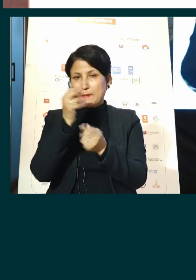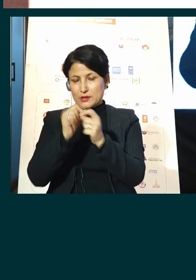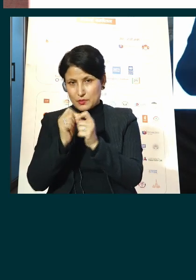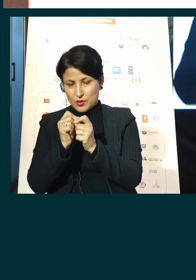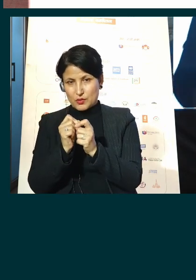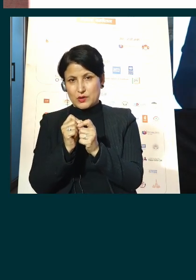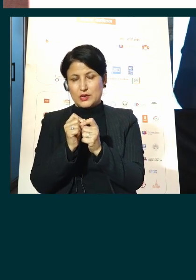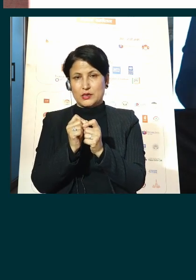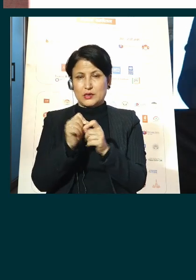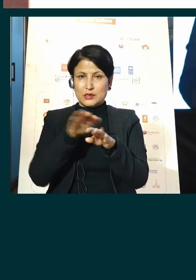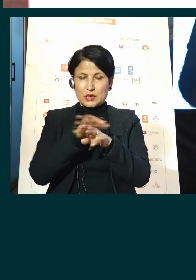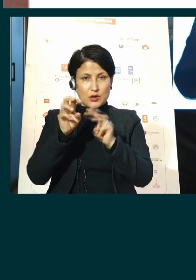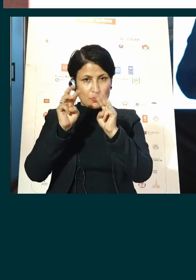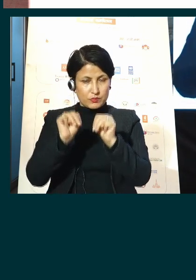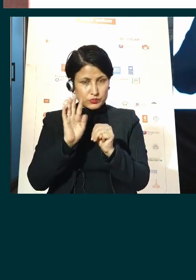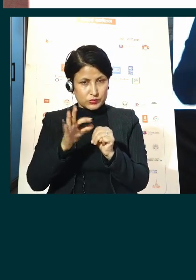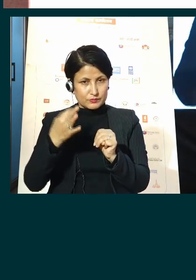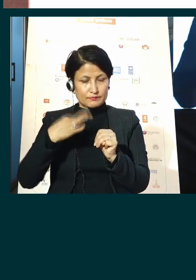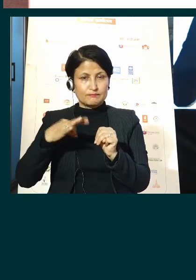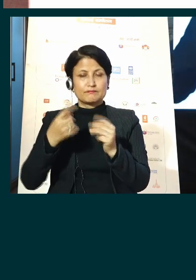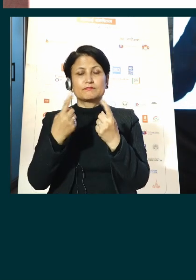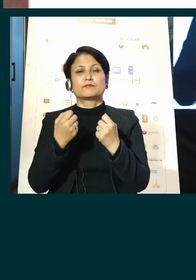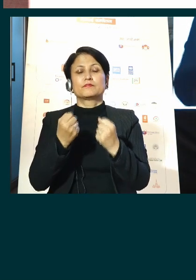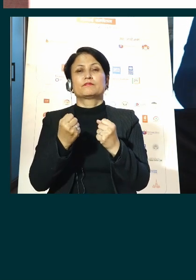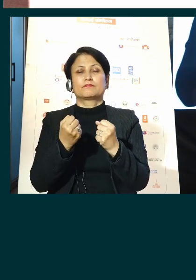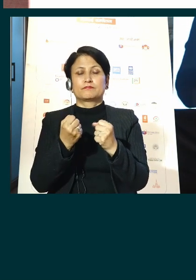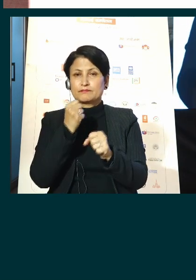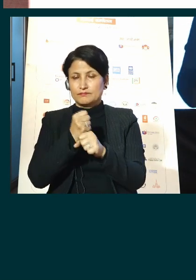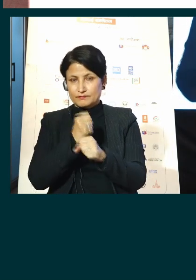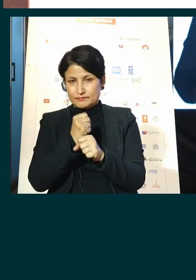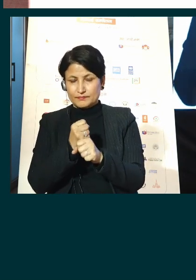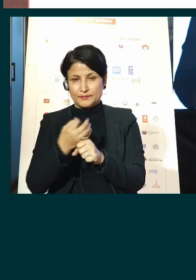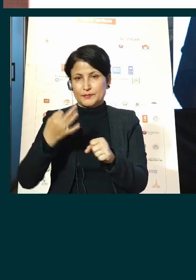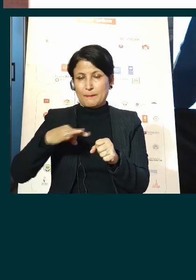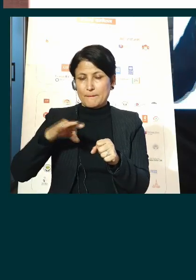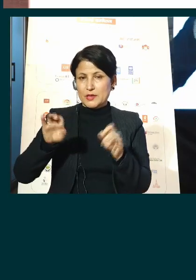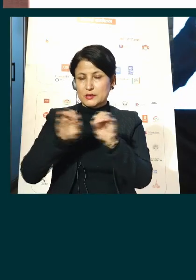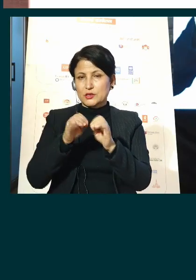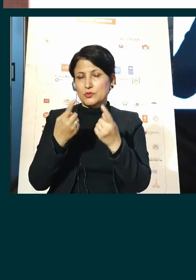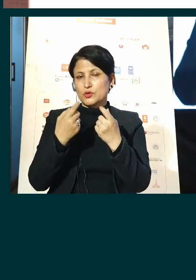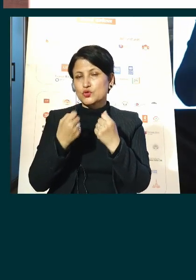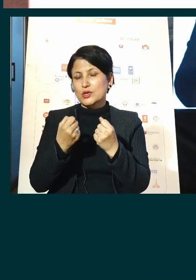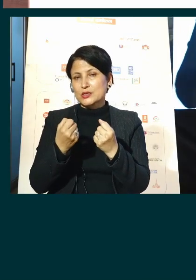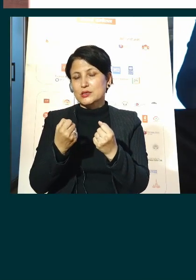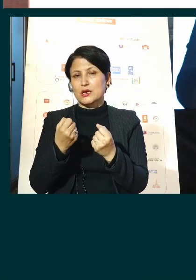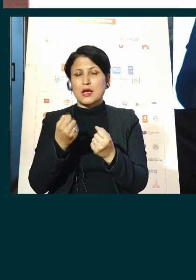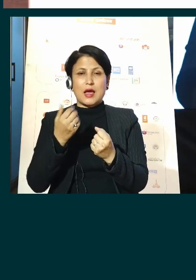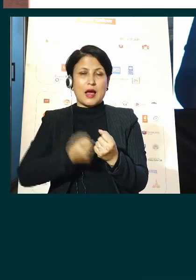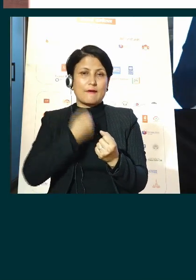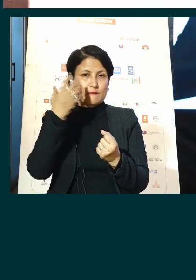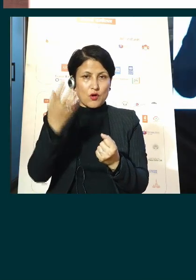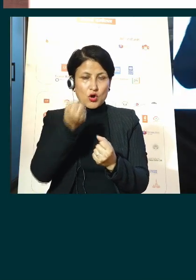health interventions or menstruation intervention in general. So making sure that women are aware of their rights, right? It's not just